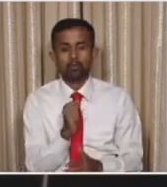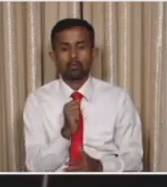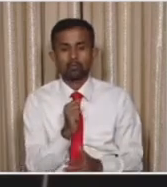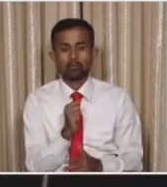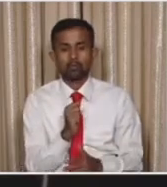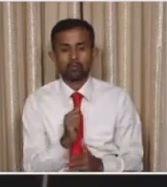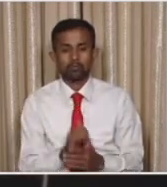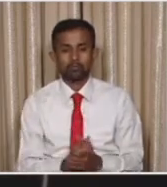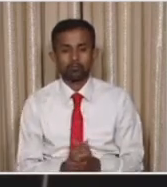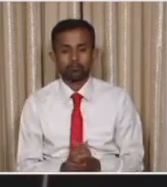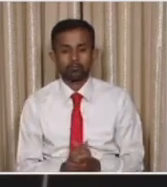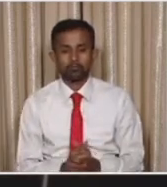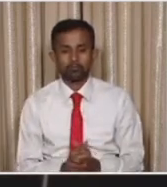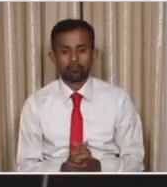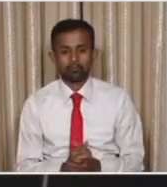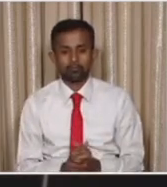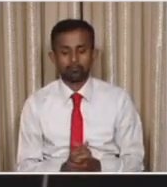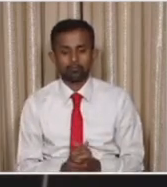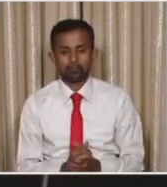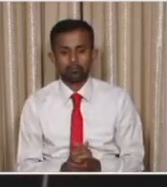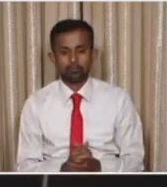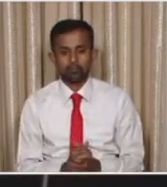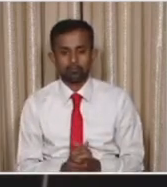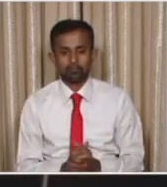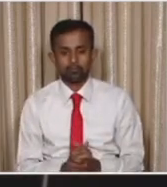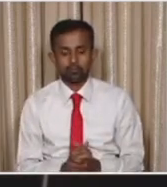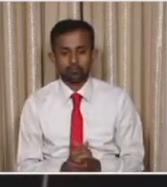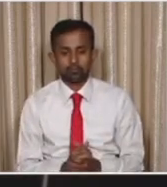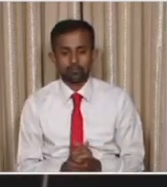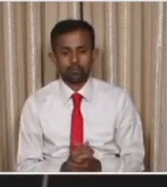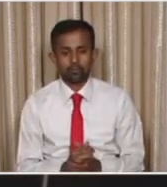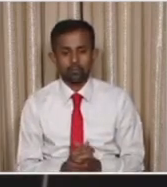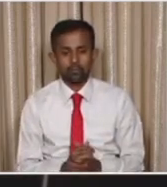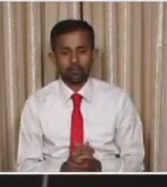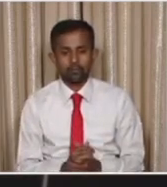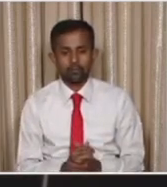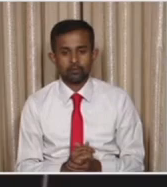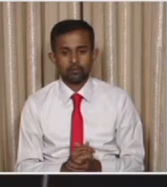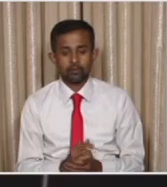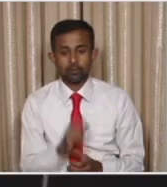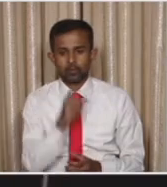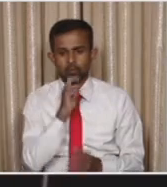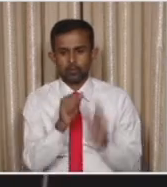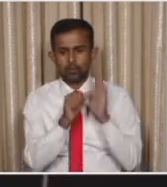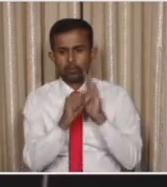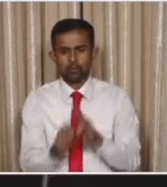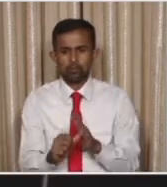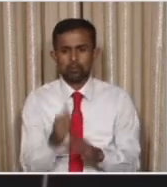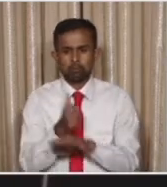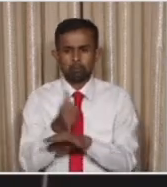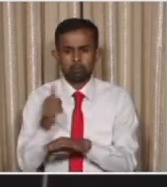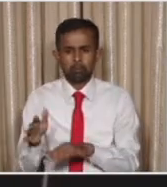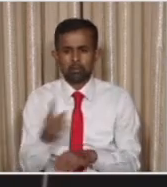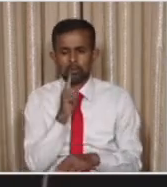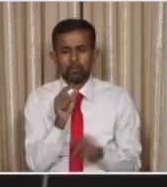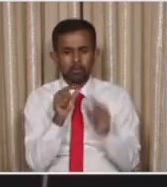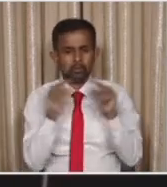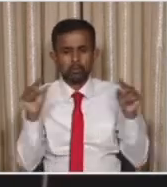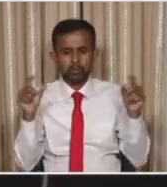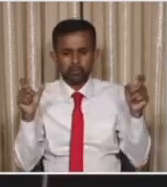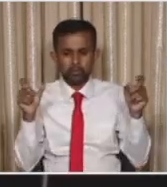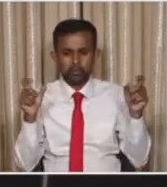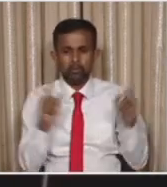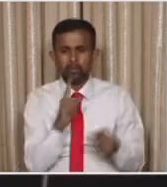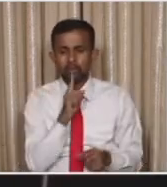is defamation of the courts can I not critique am I right now defaming the courts oh I am critiquing